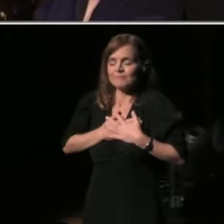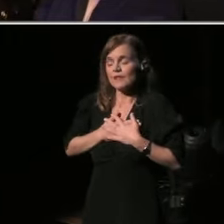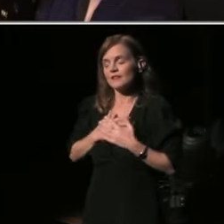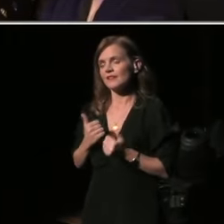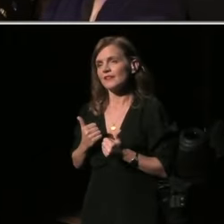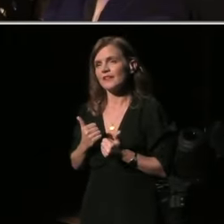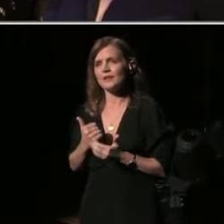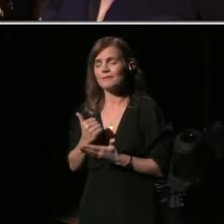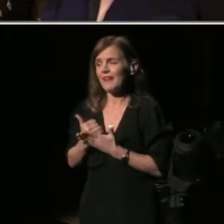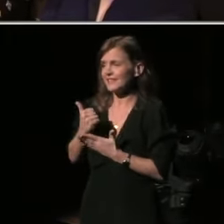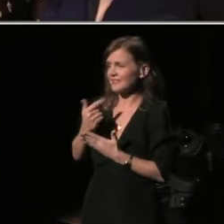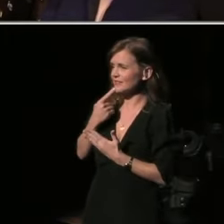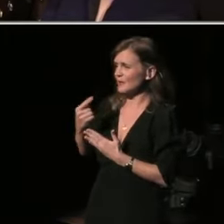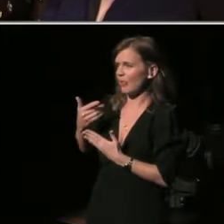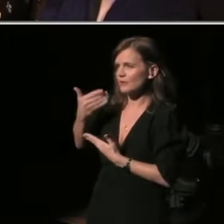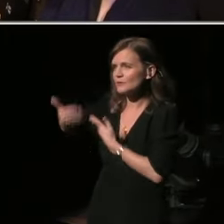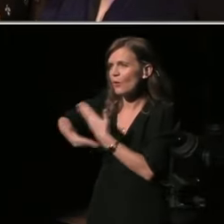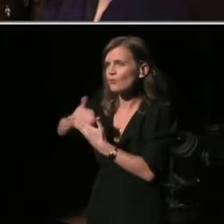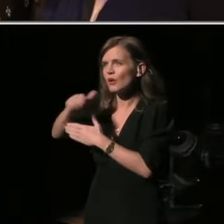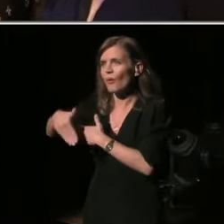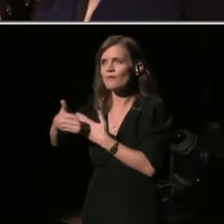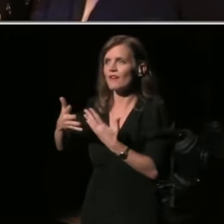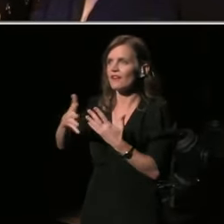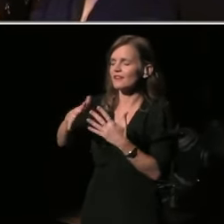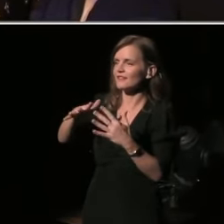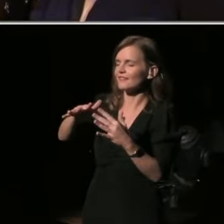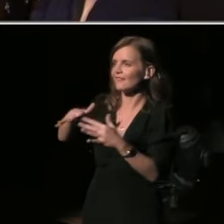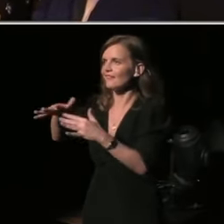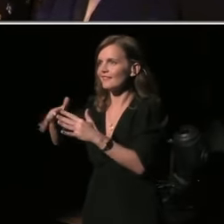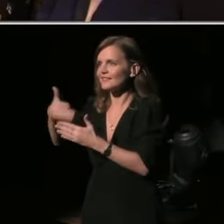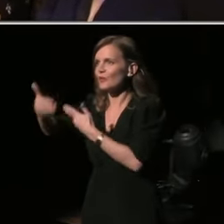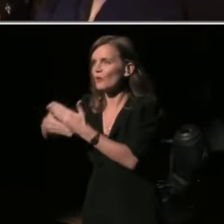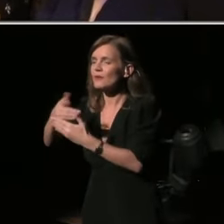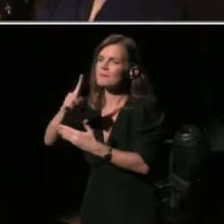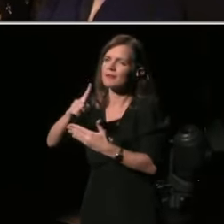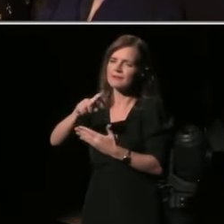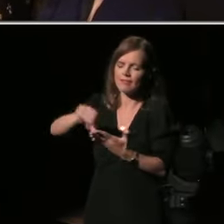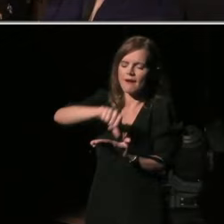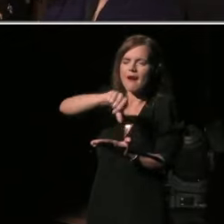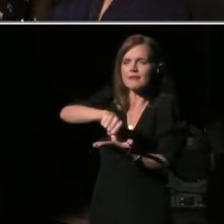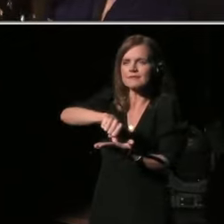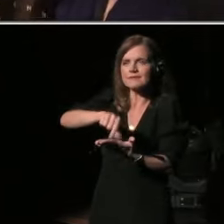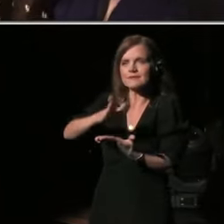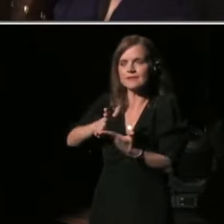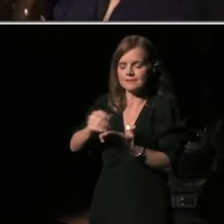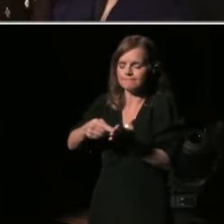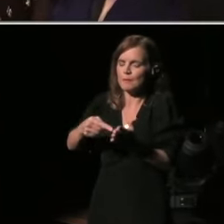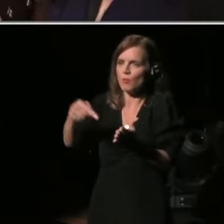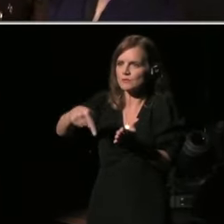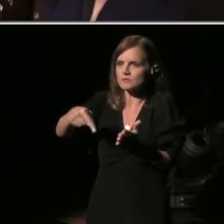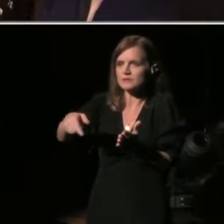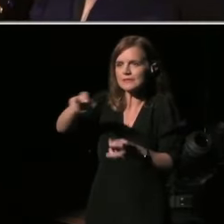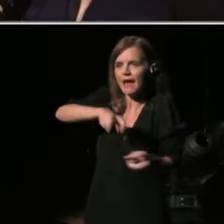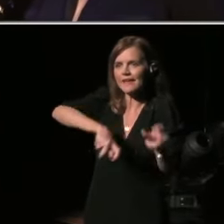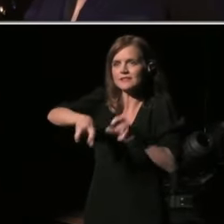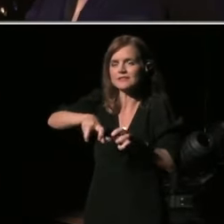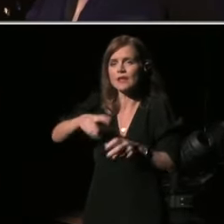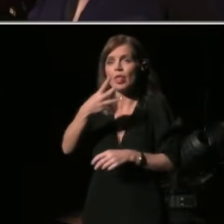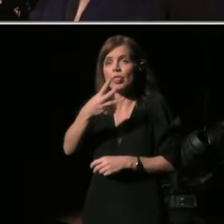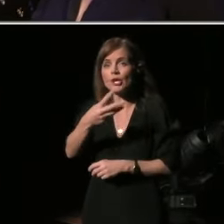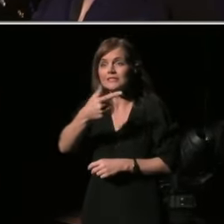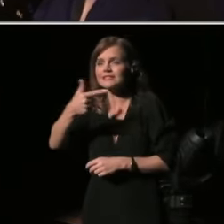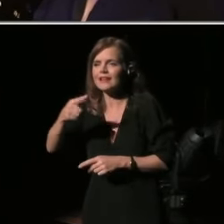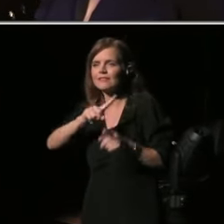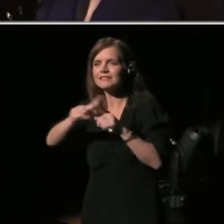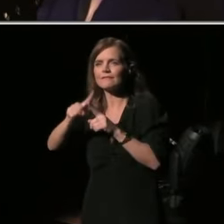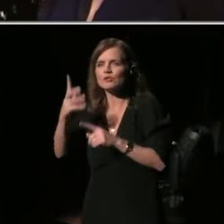story that was all about adventure and expedition, but at the heart of it is the importance of science. 37 different nations got